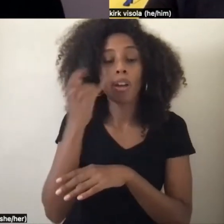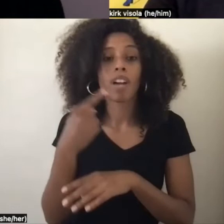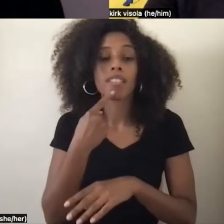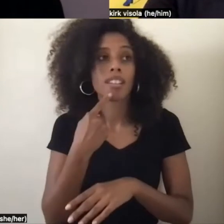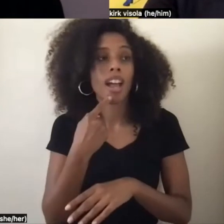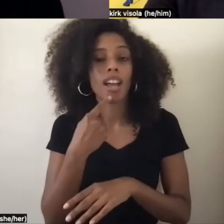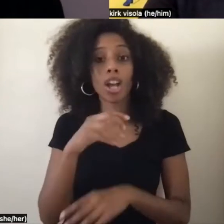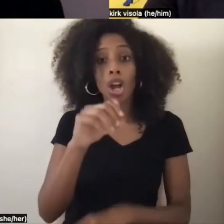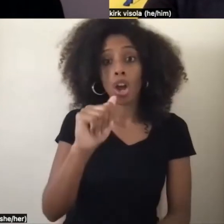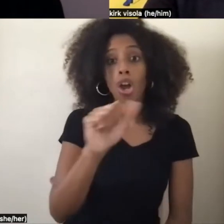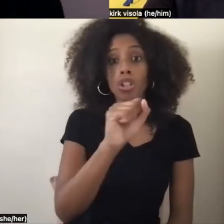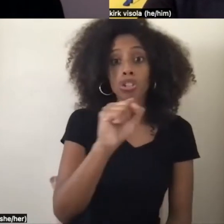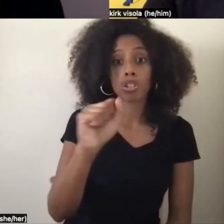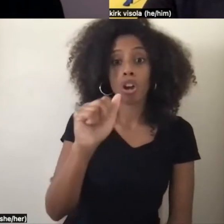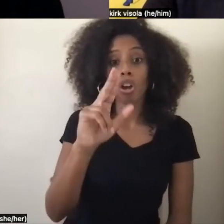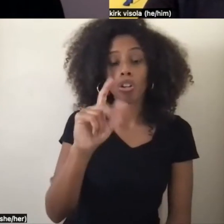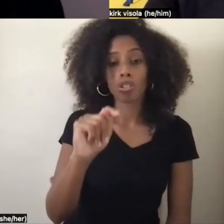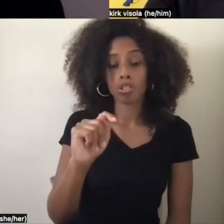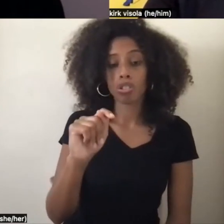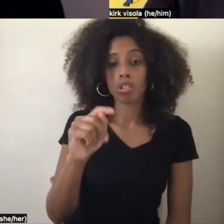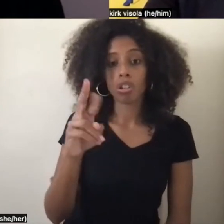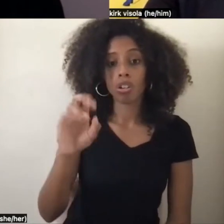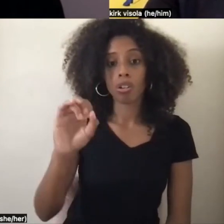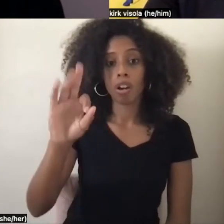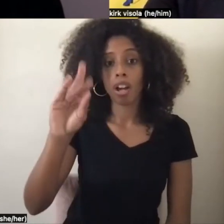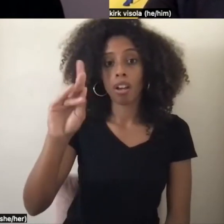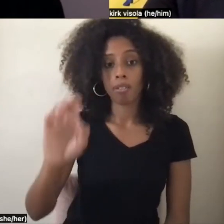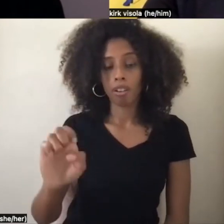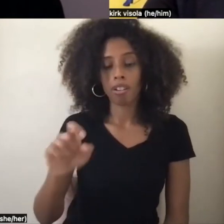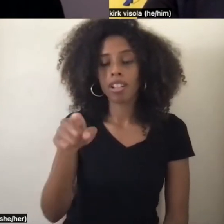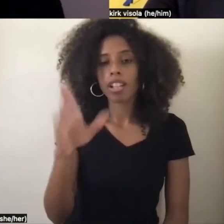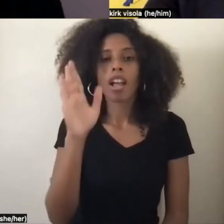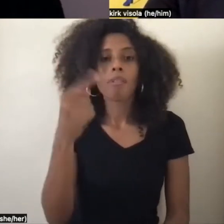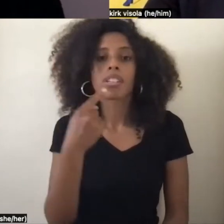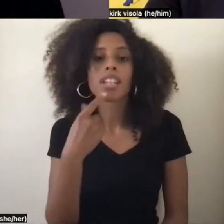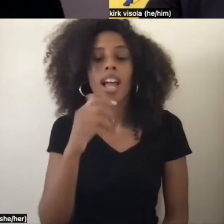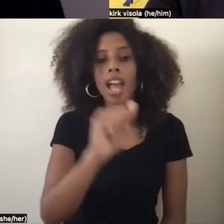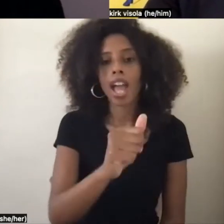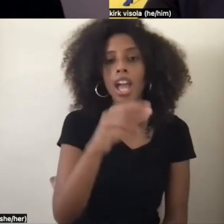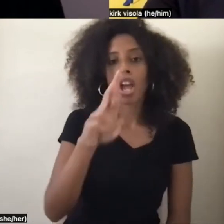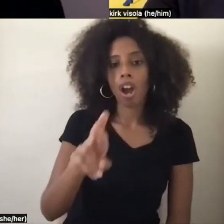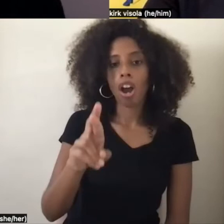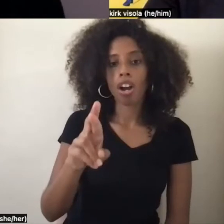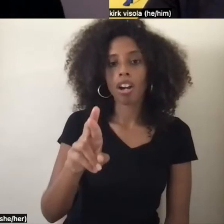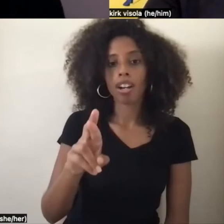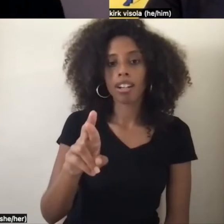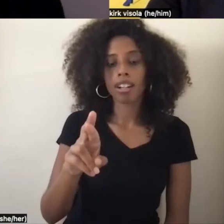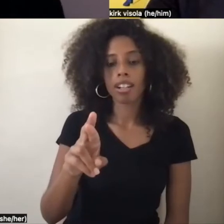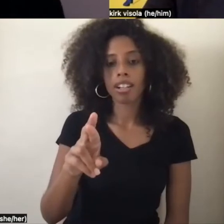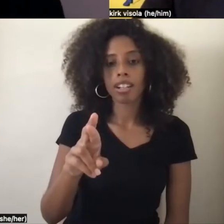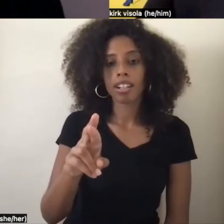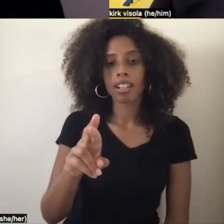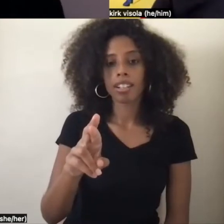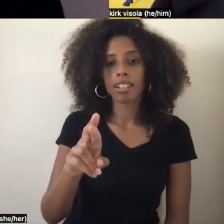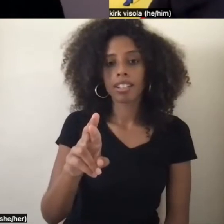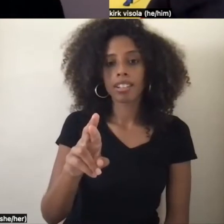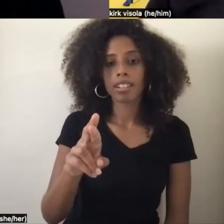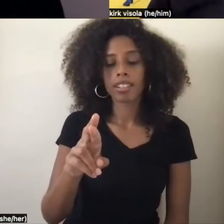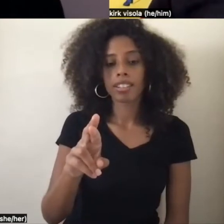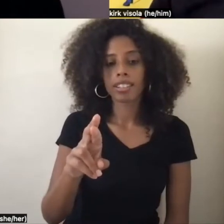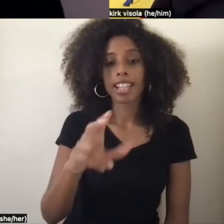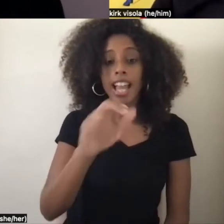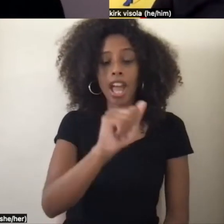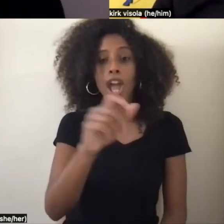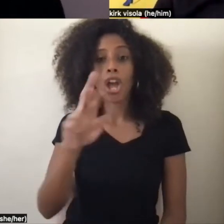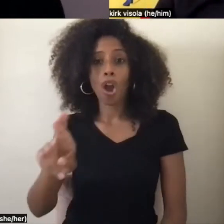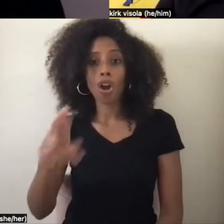say, oh, AR doesn't stand for assault rifle. It stands for Apples and Apple Ranging, whatever the name of the company